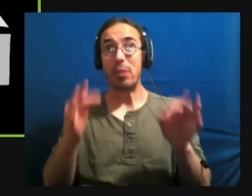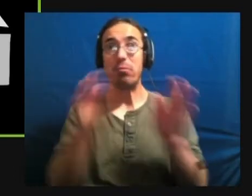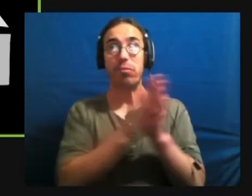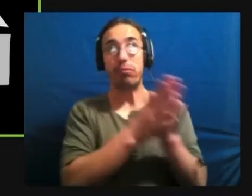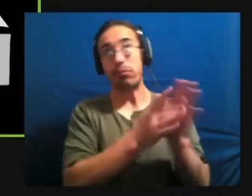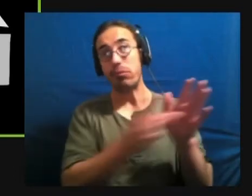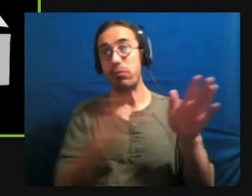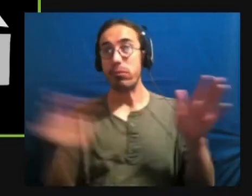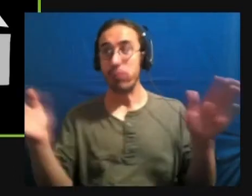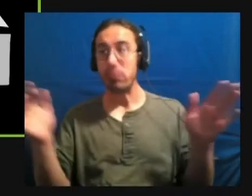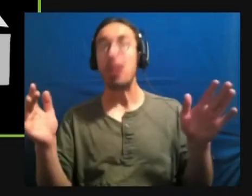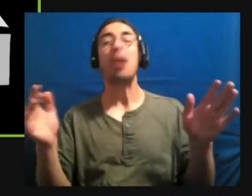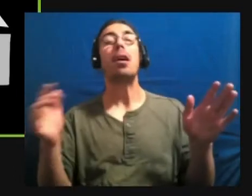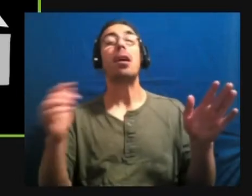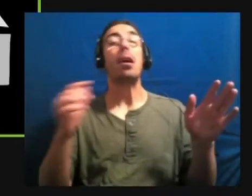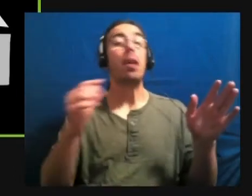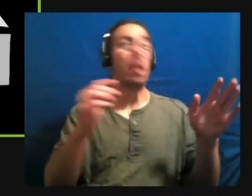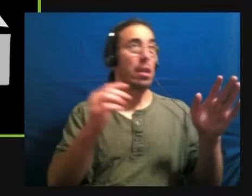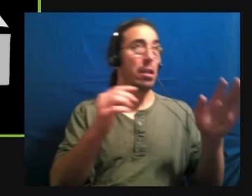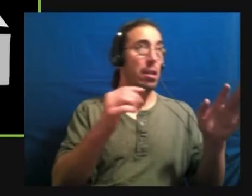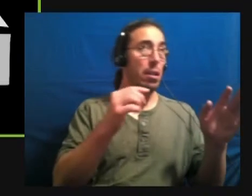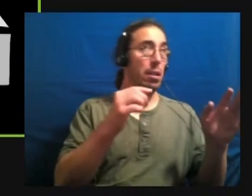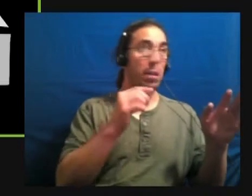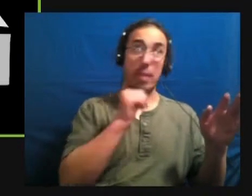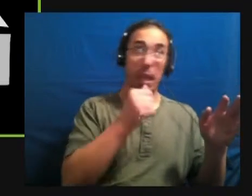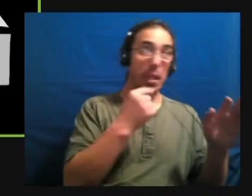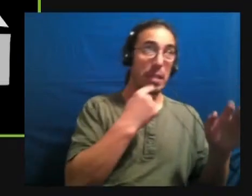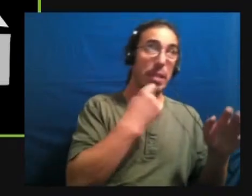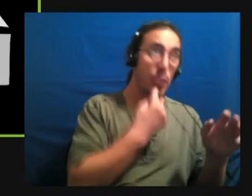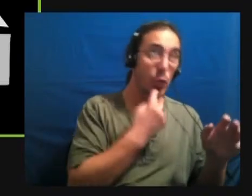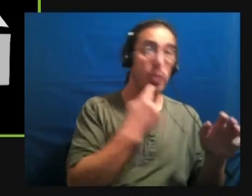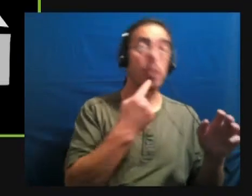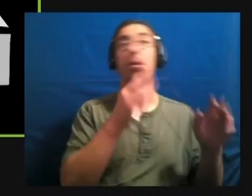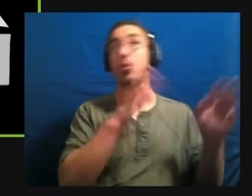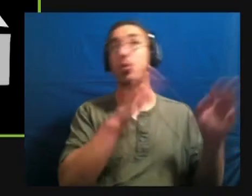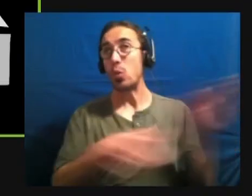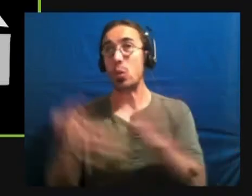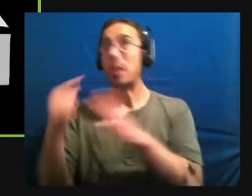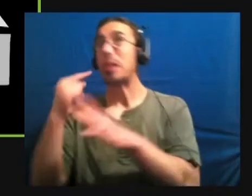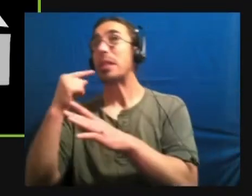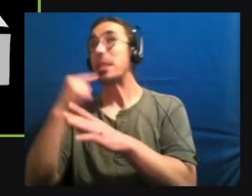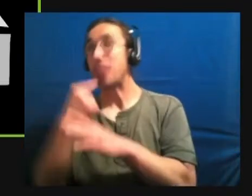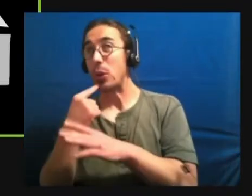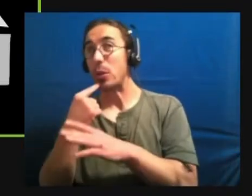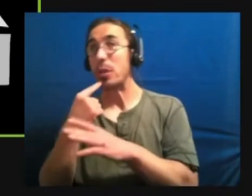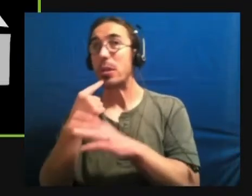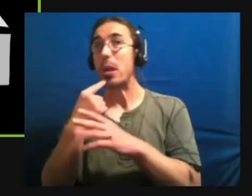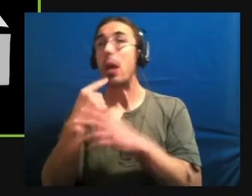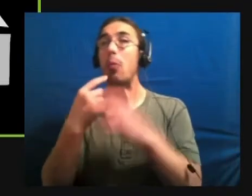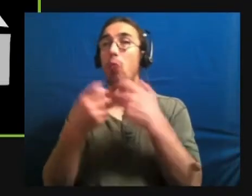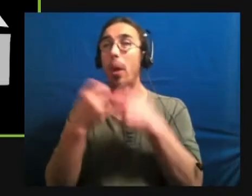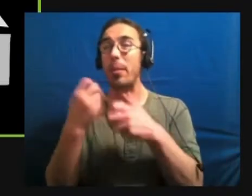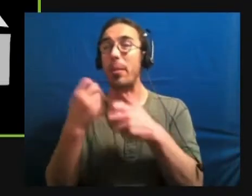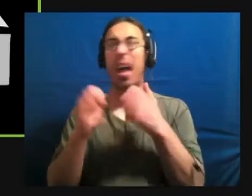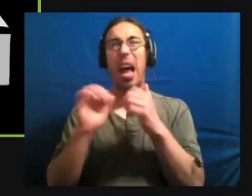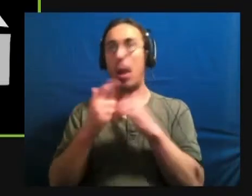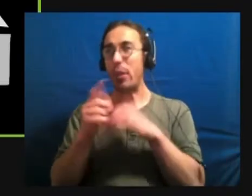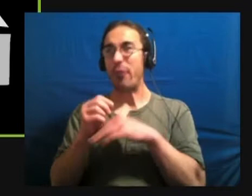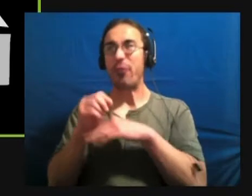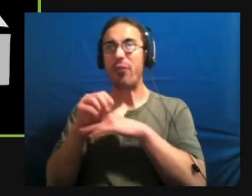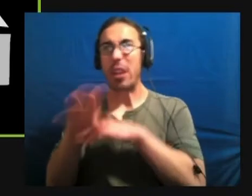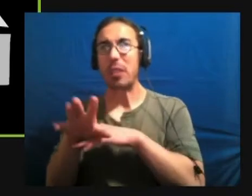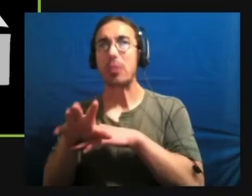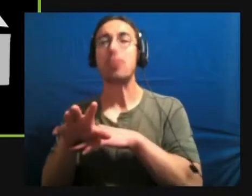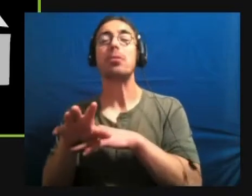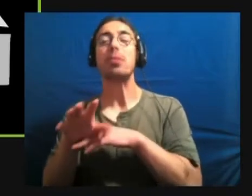children. We're going to ask you to kind of think about how that affects kids after the